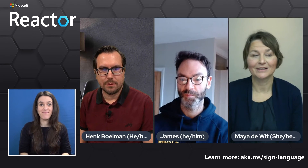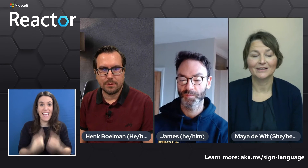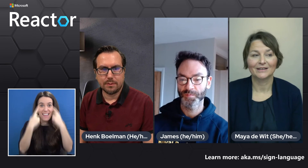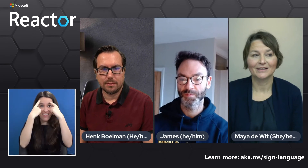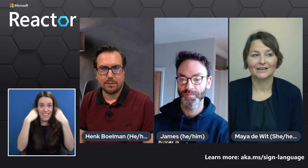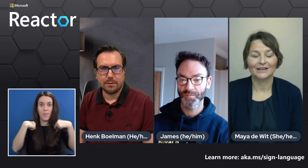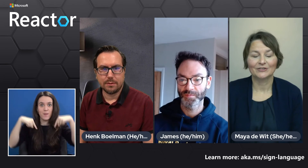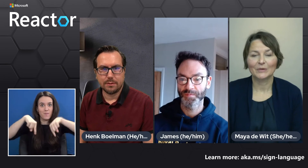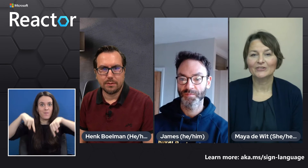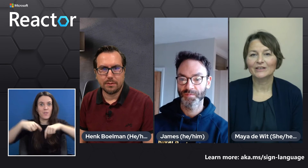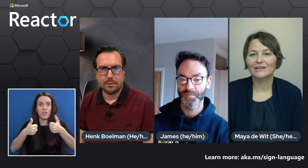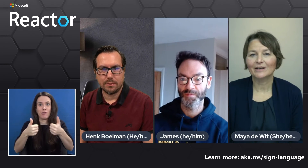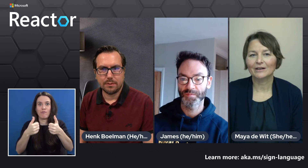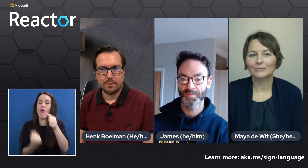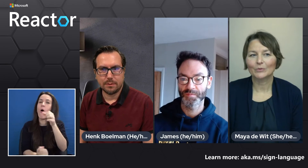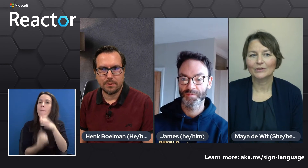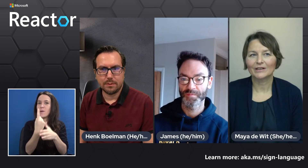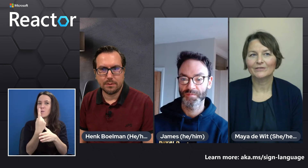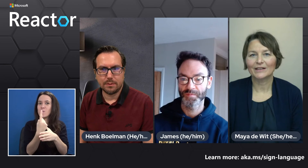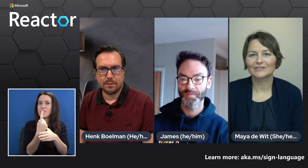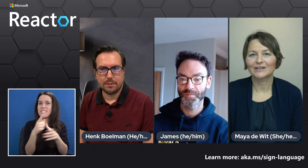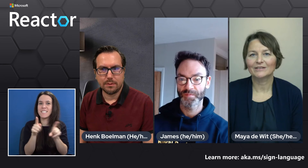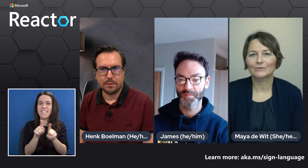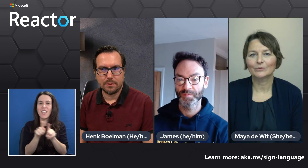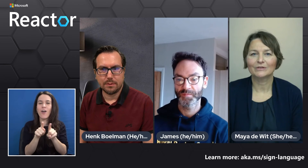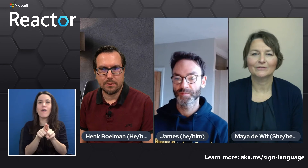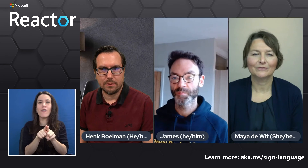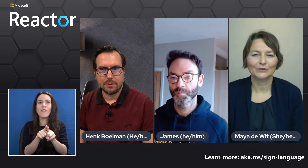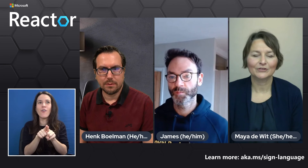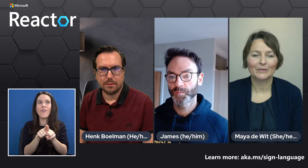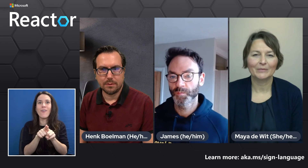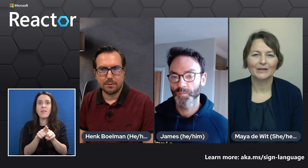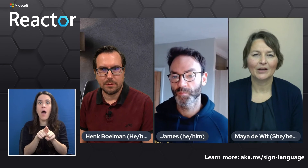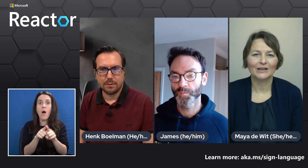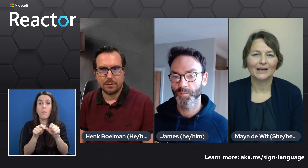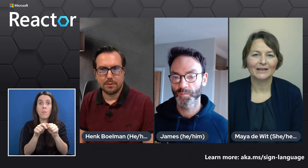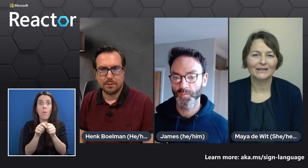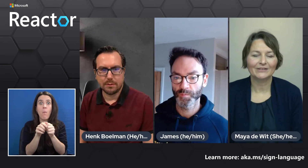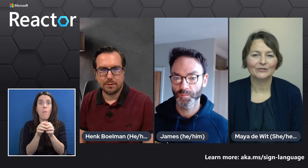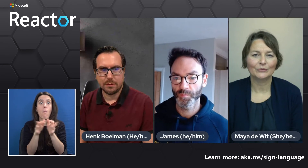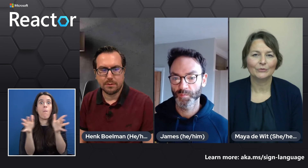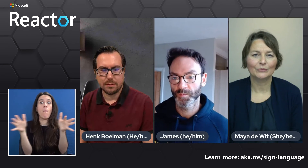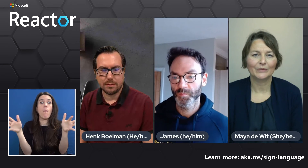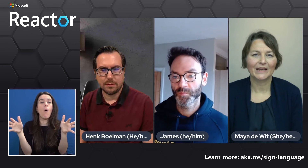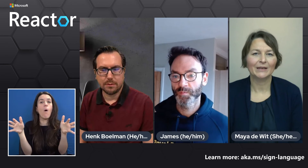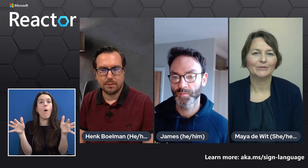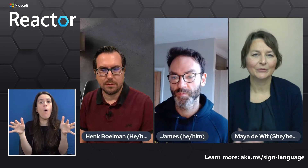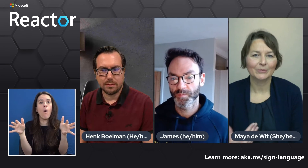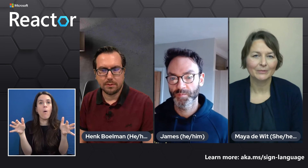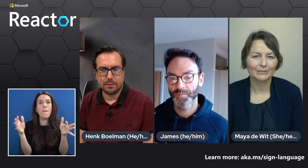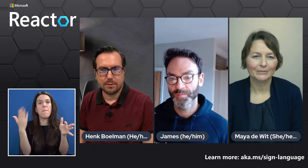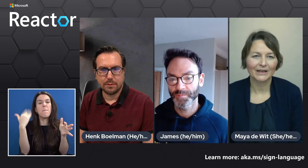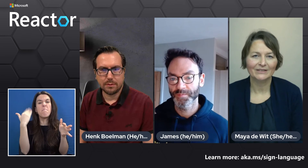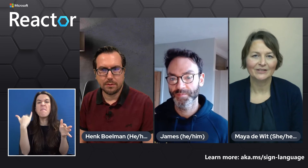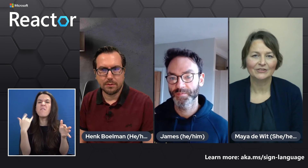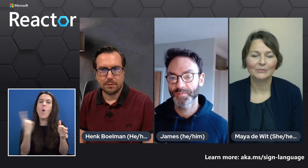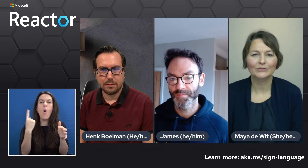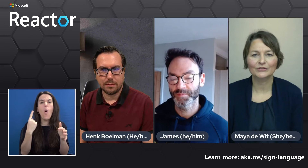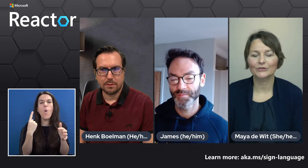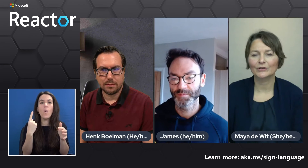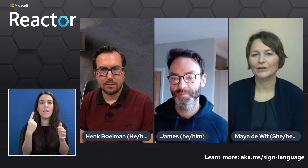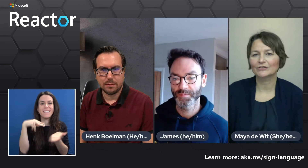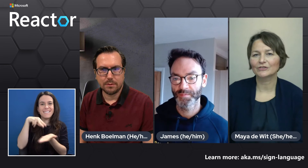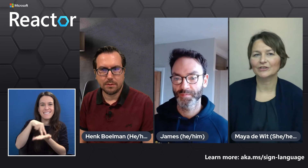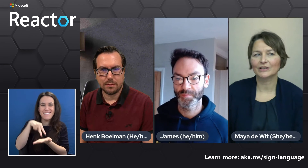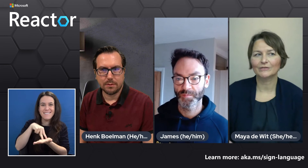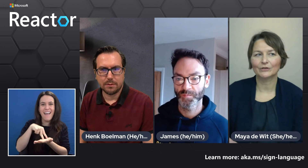And especially there are more events that were first maybe unlikely to be able to be made accessible. So